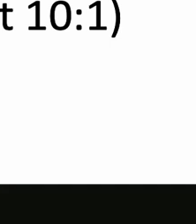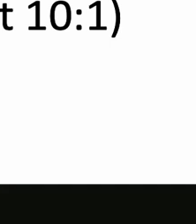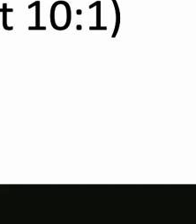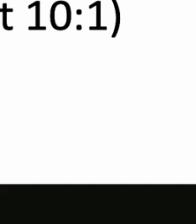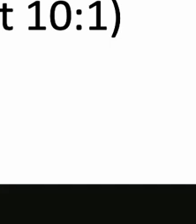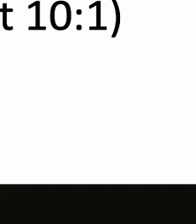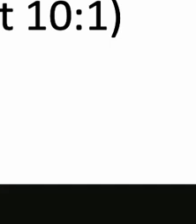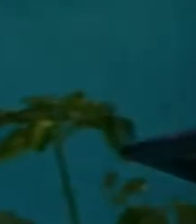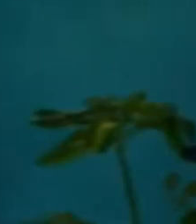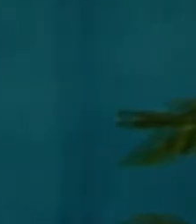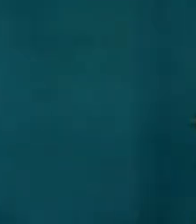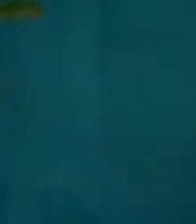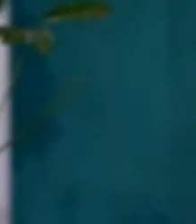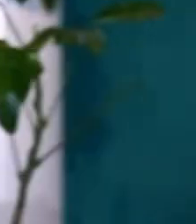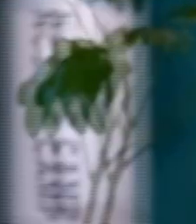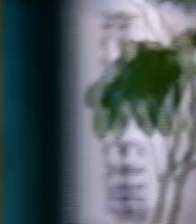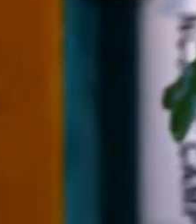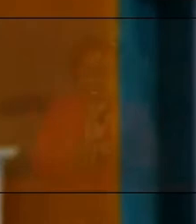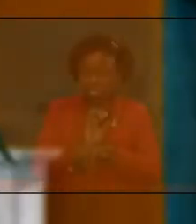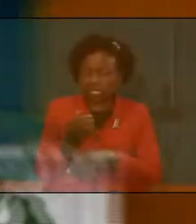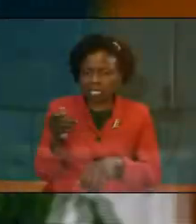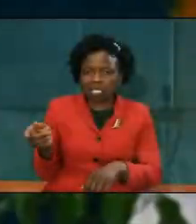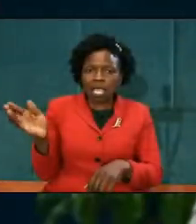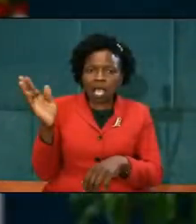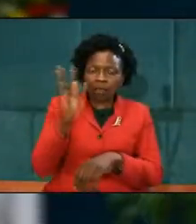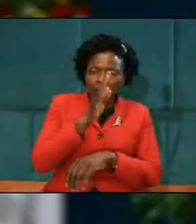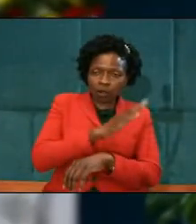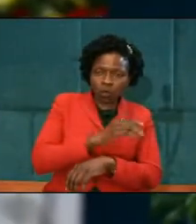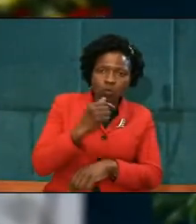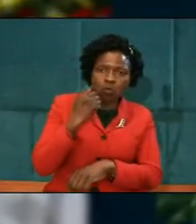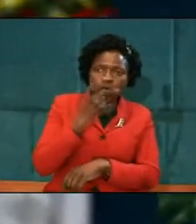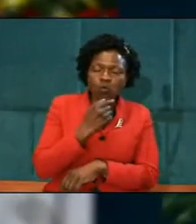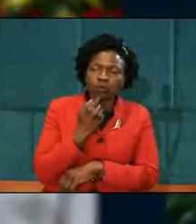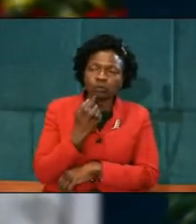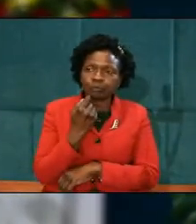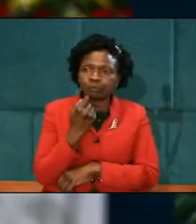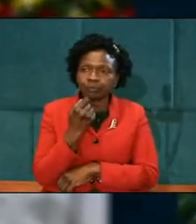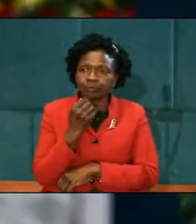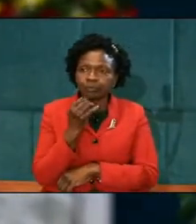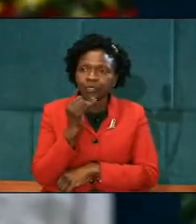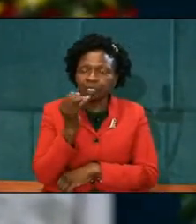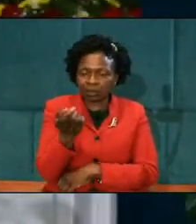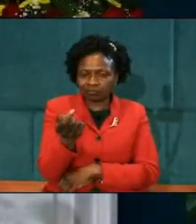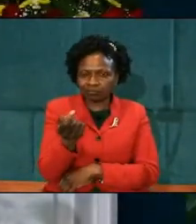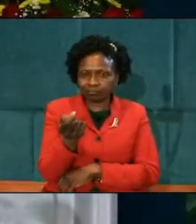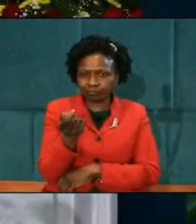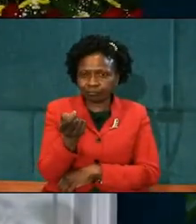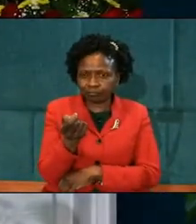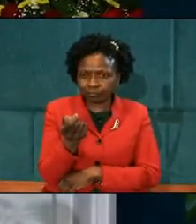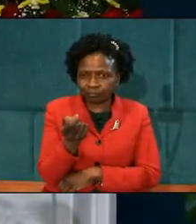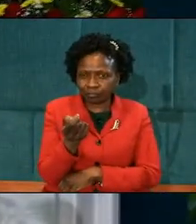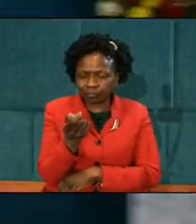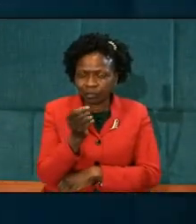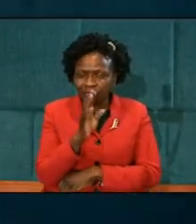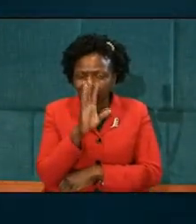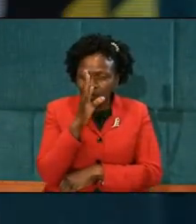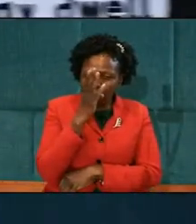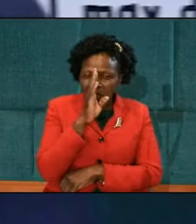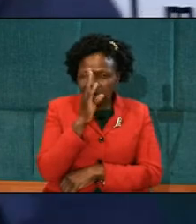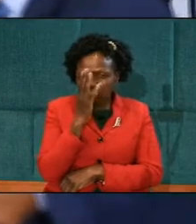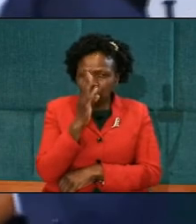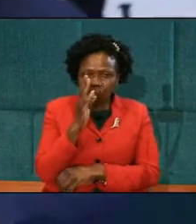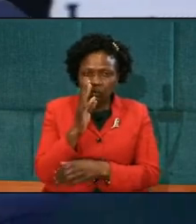So if there's anybody in the church this afternoon who is a little uncertain and not